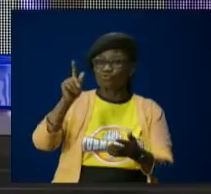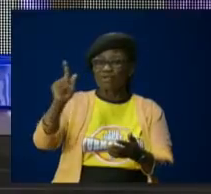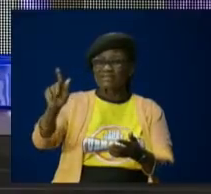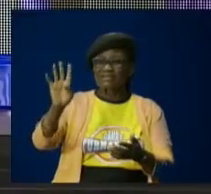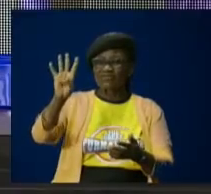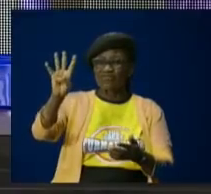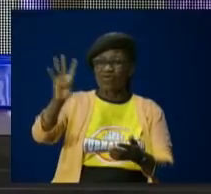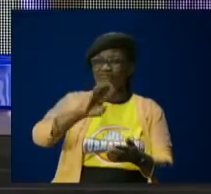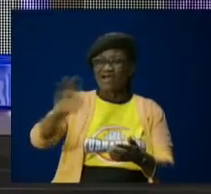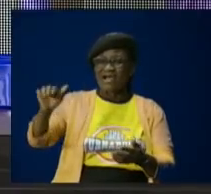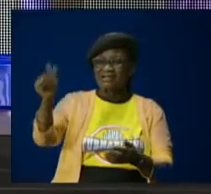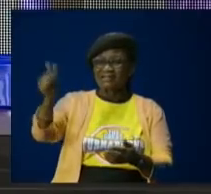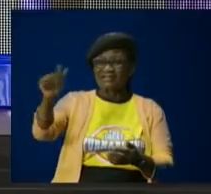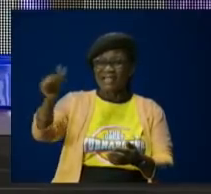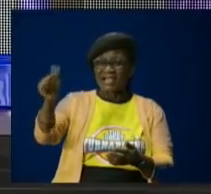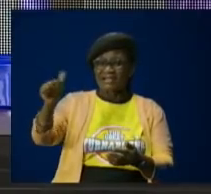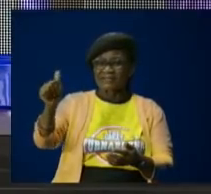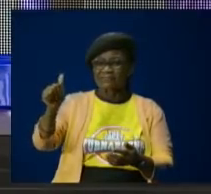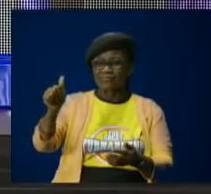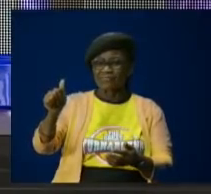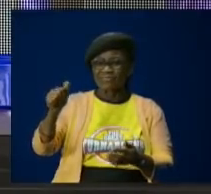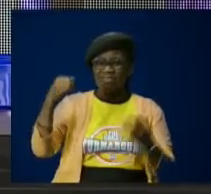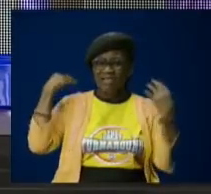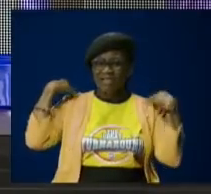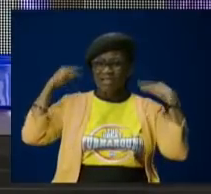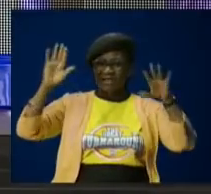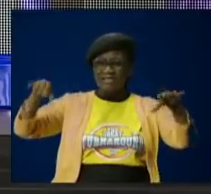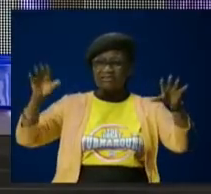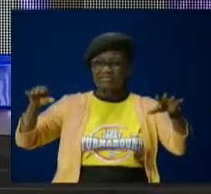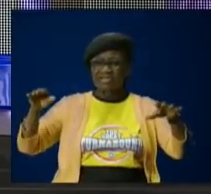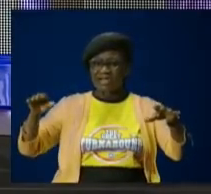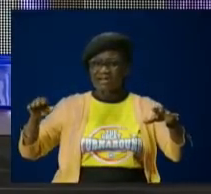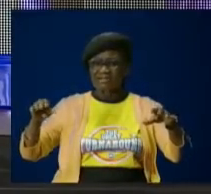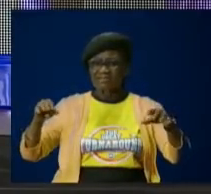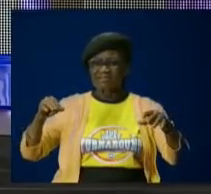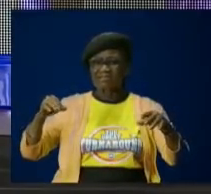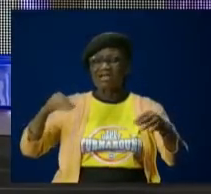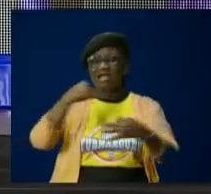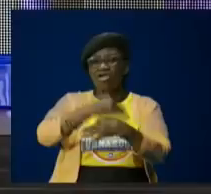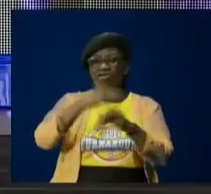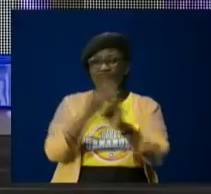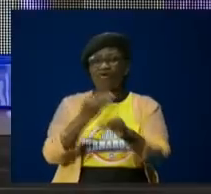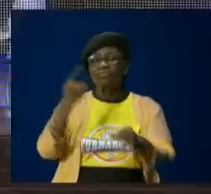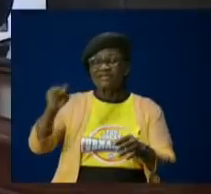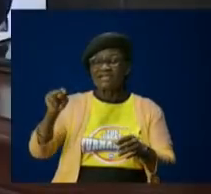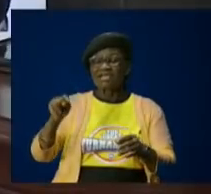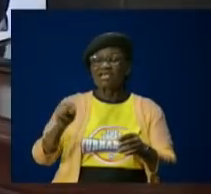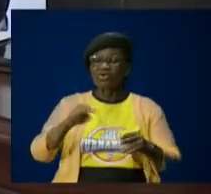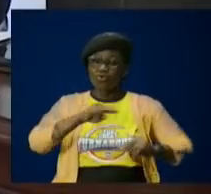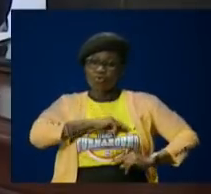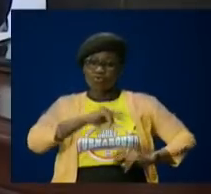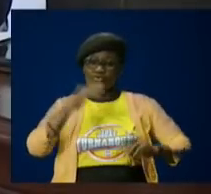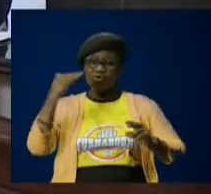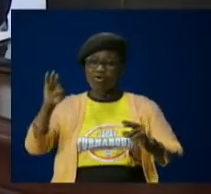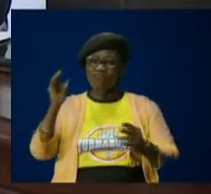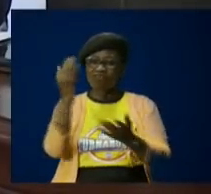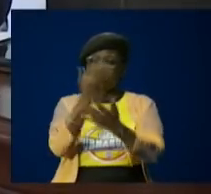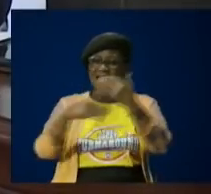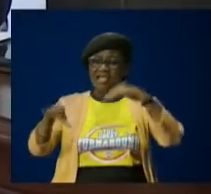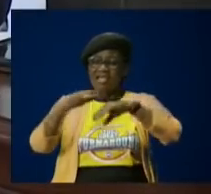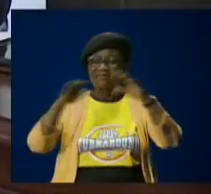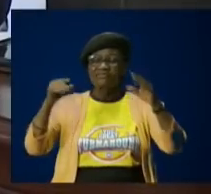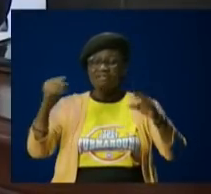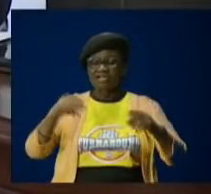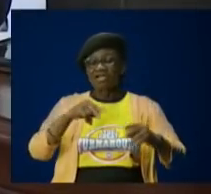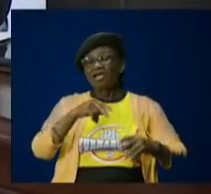Psalm 24, verse 10. Angels form the hosts of heaven, the principal hosts in